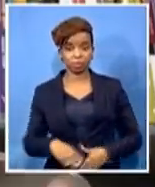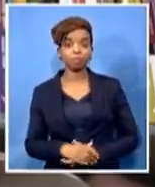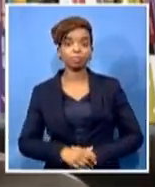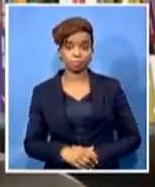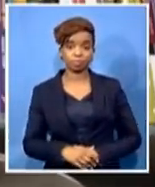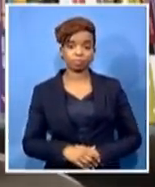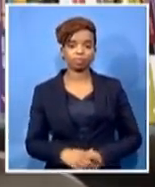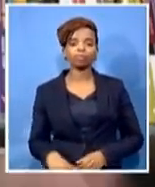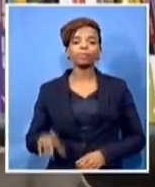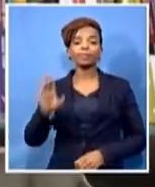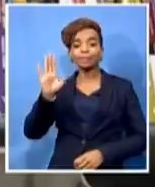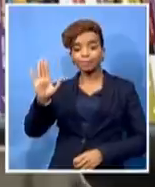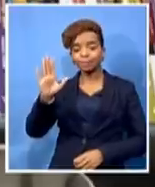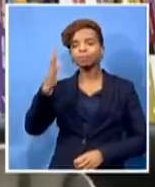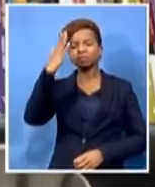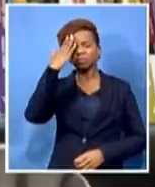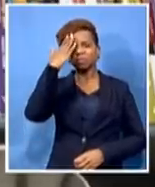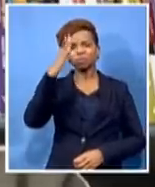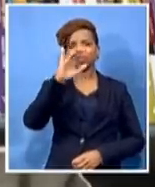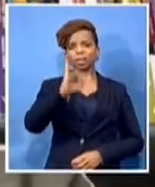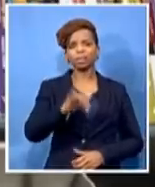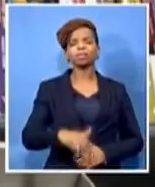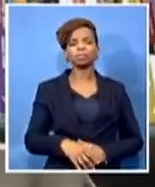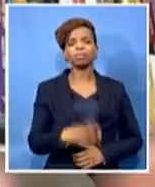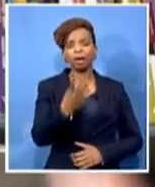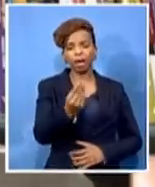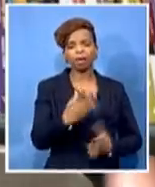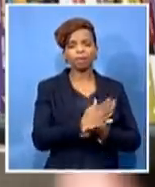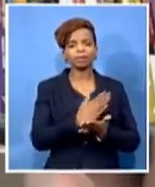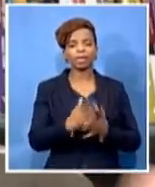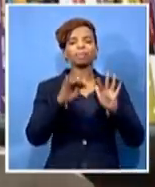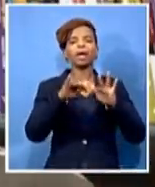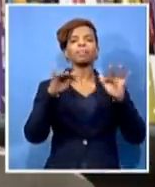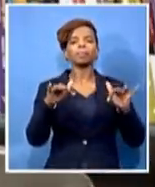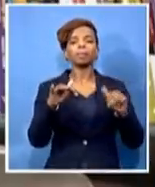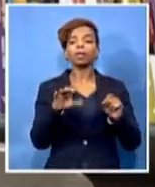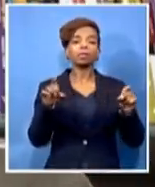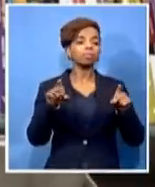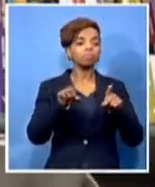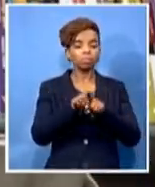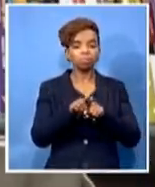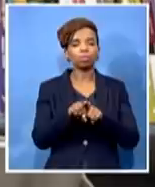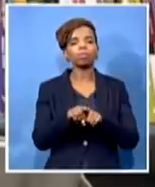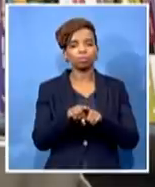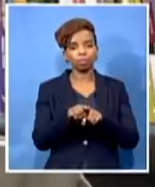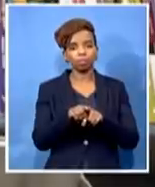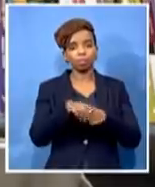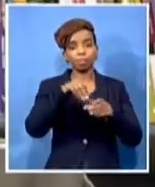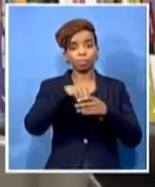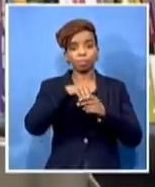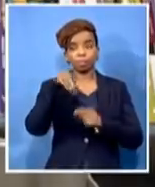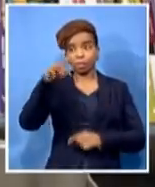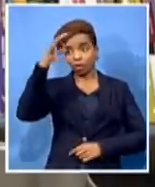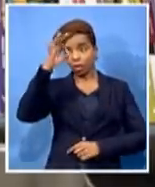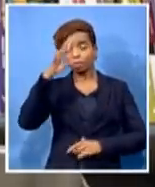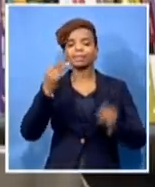that he's serving with in the NEC and in government who are seriously implicated in corrupt activities.